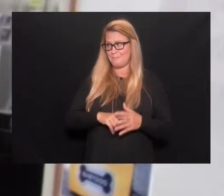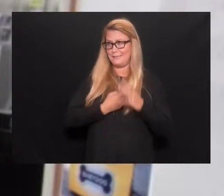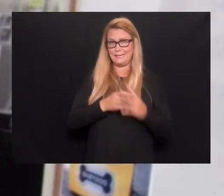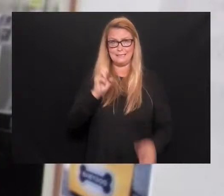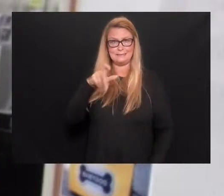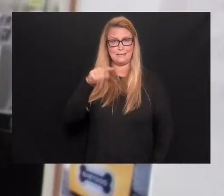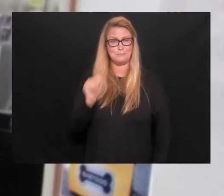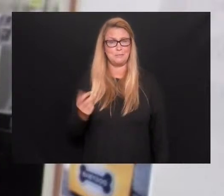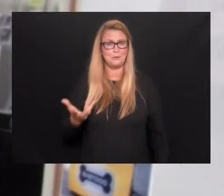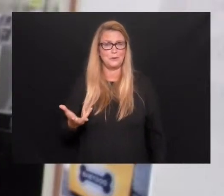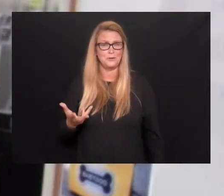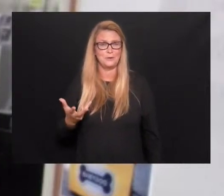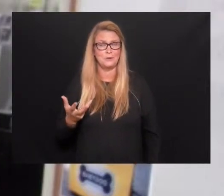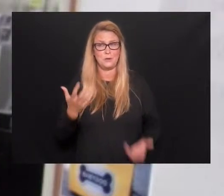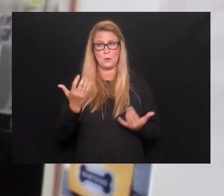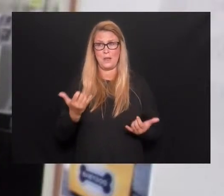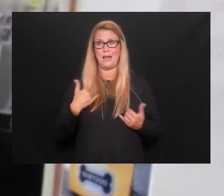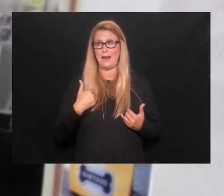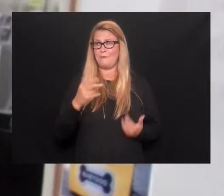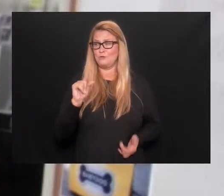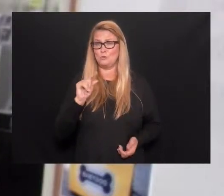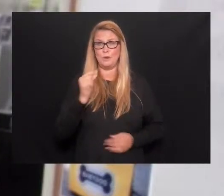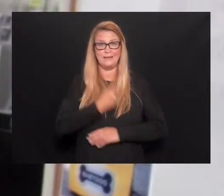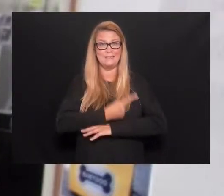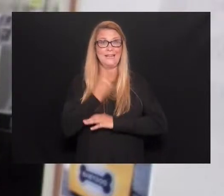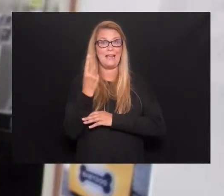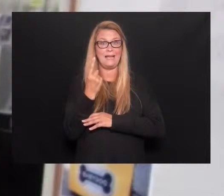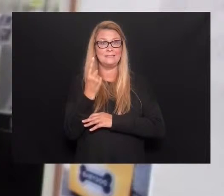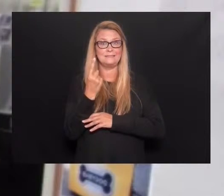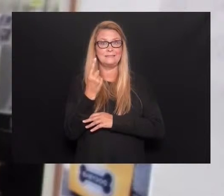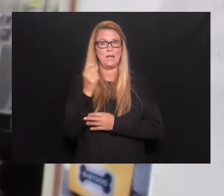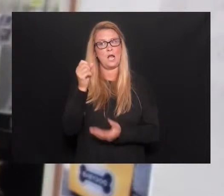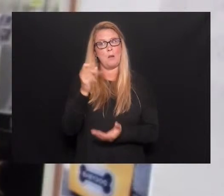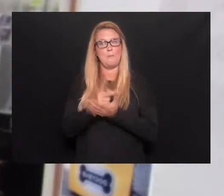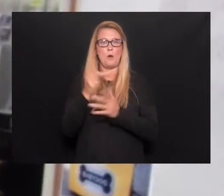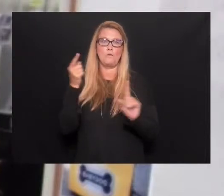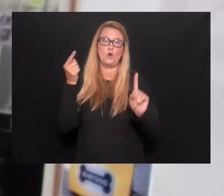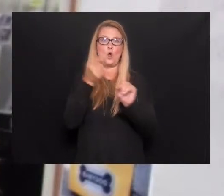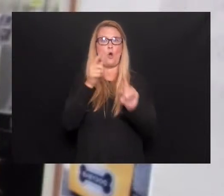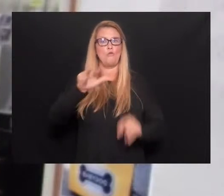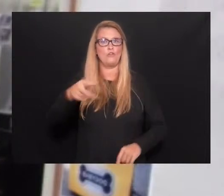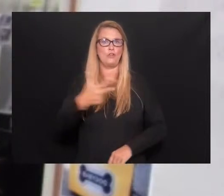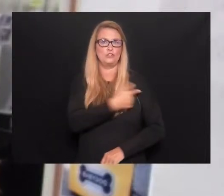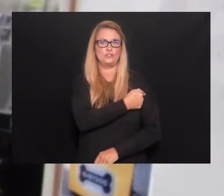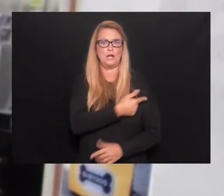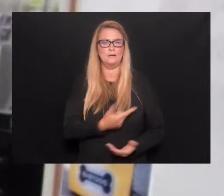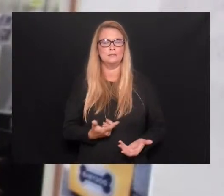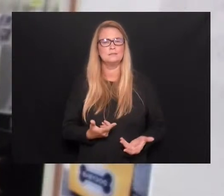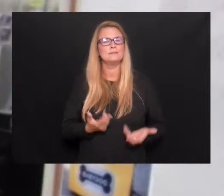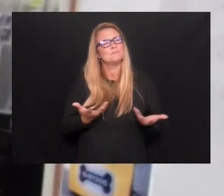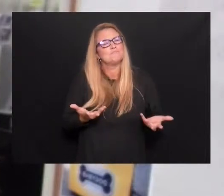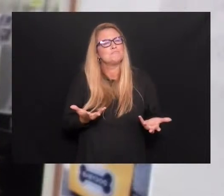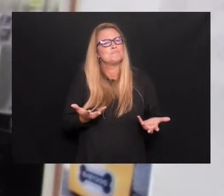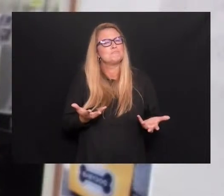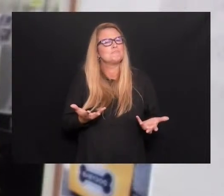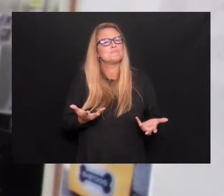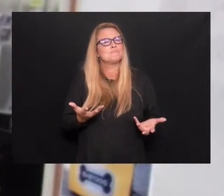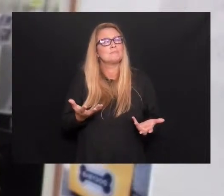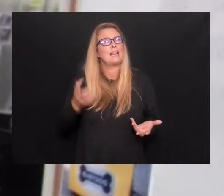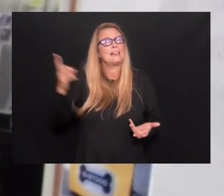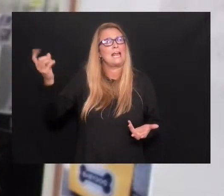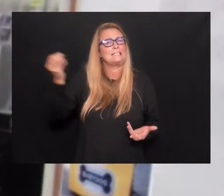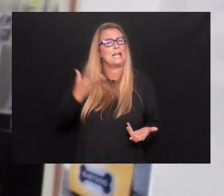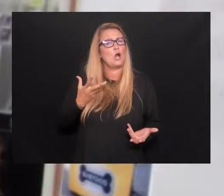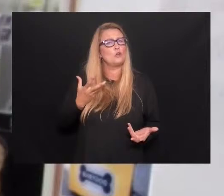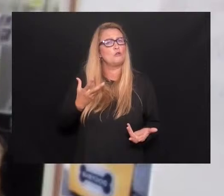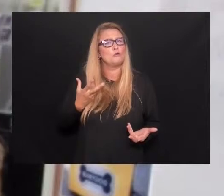September. We're less than 20 days away from the Biden administration's goal for the third shots. So is what they've told you